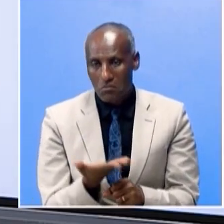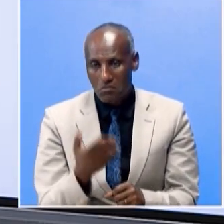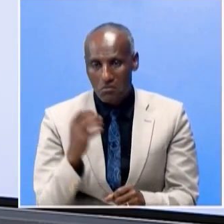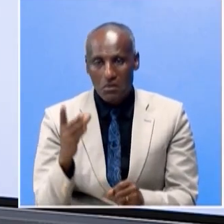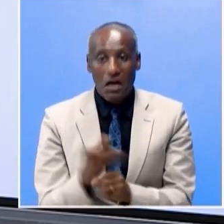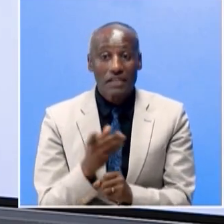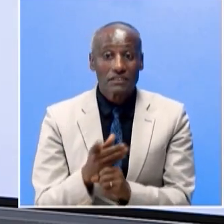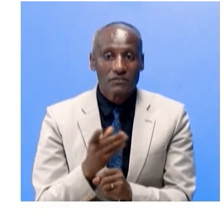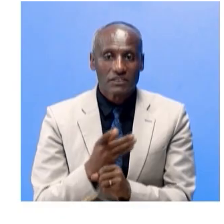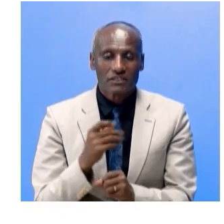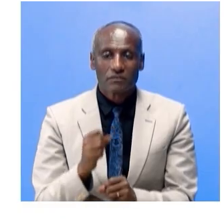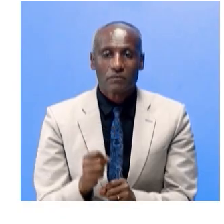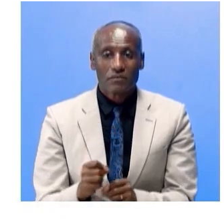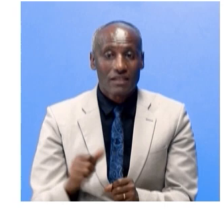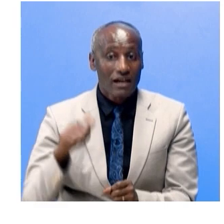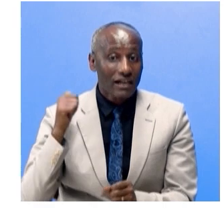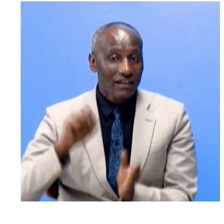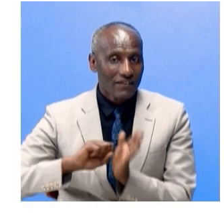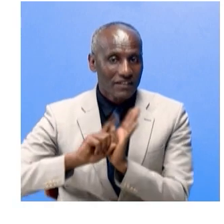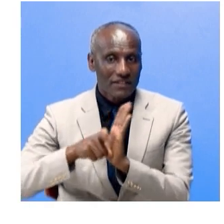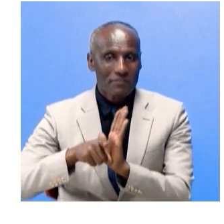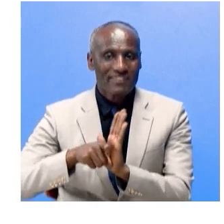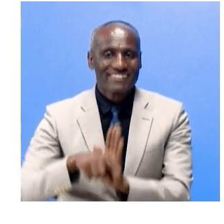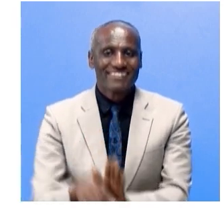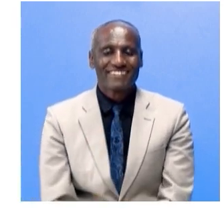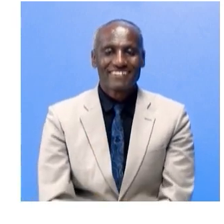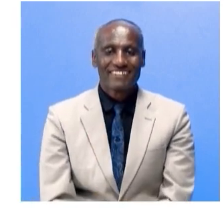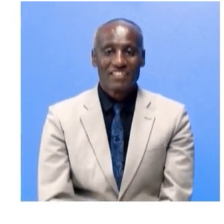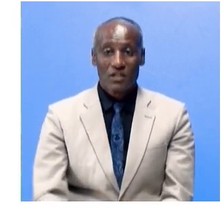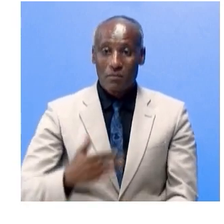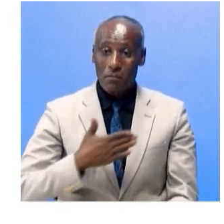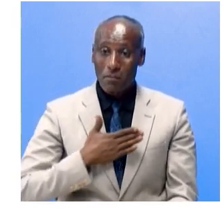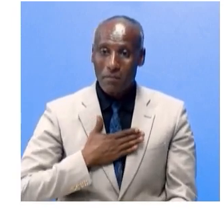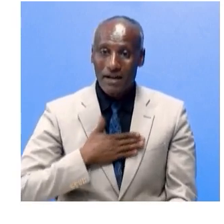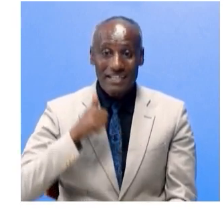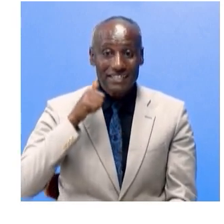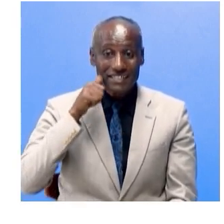clear? Another example. My sister